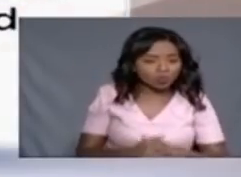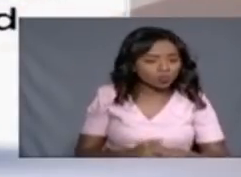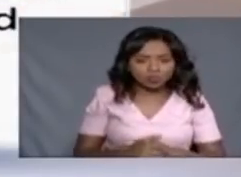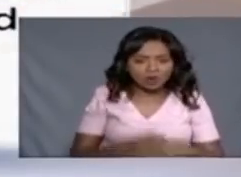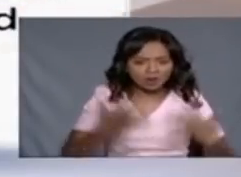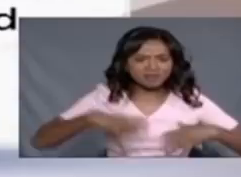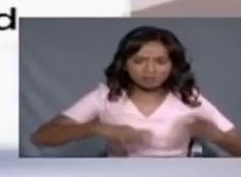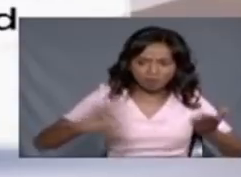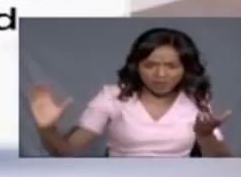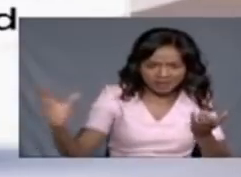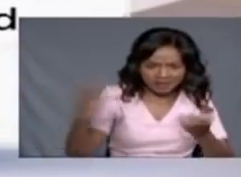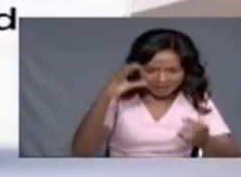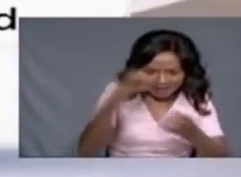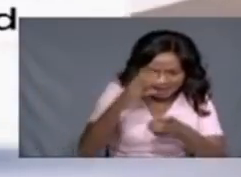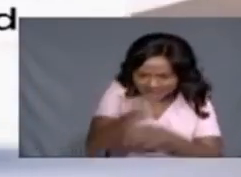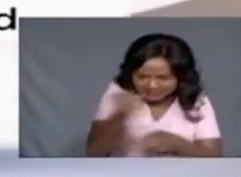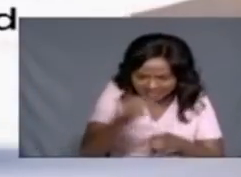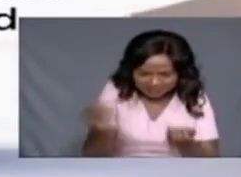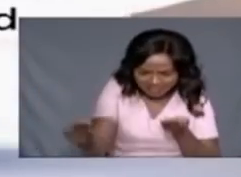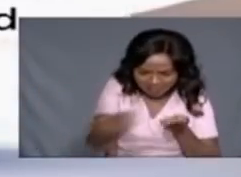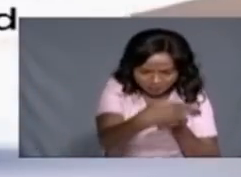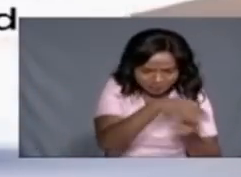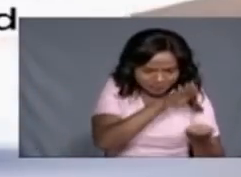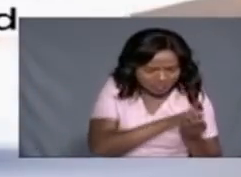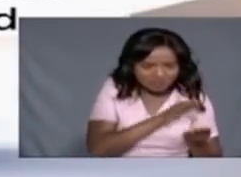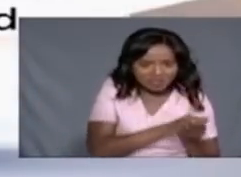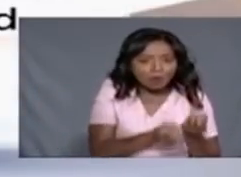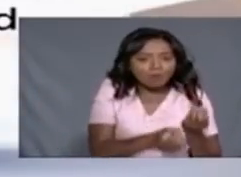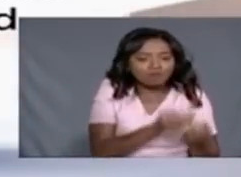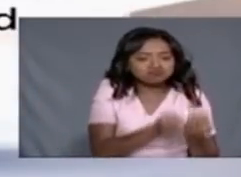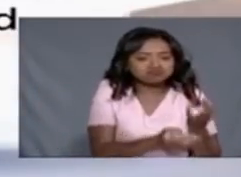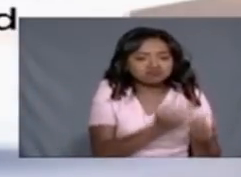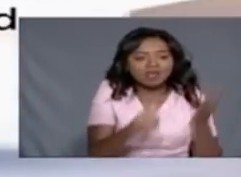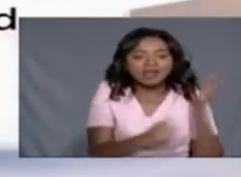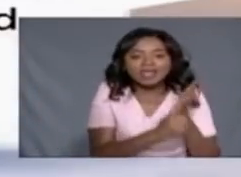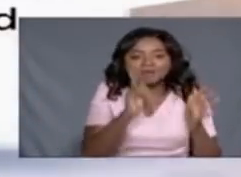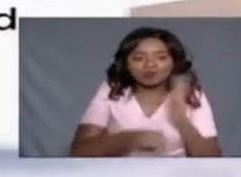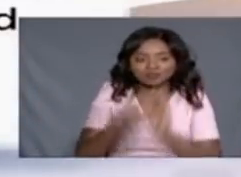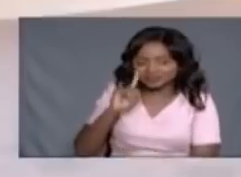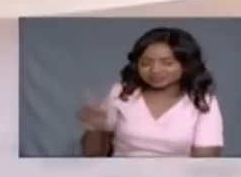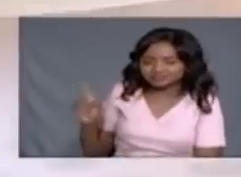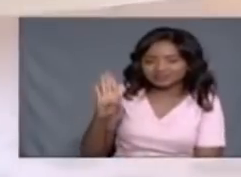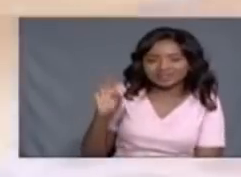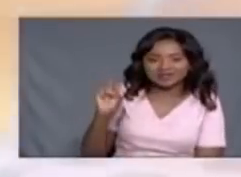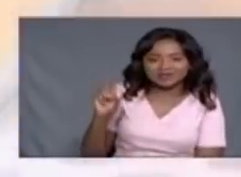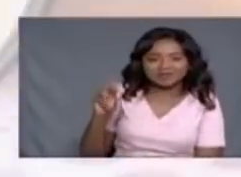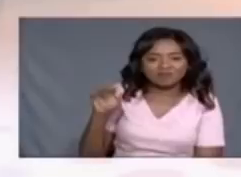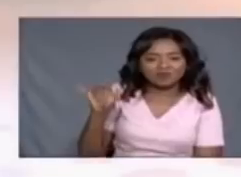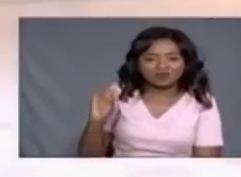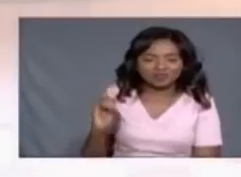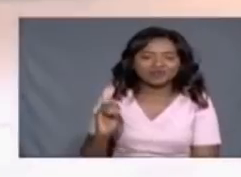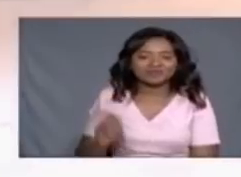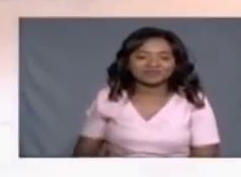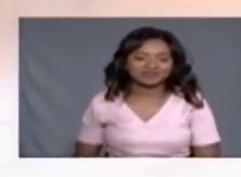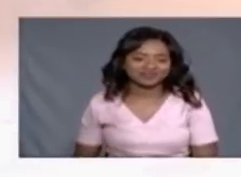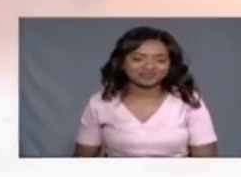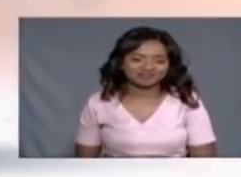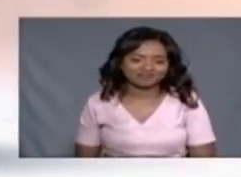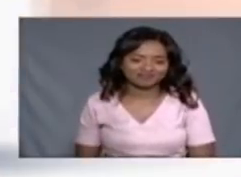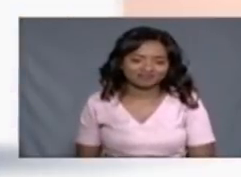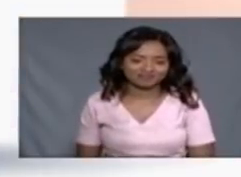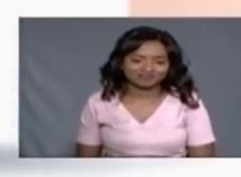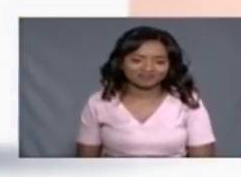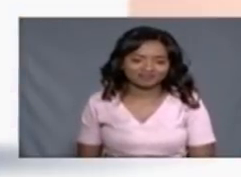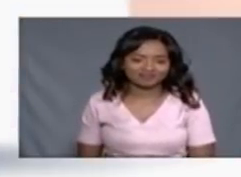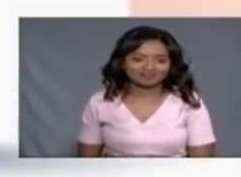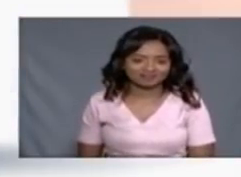them, boil and store them for food in Luo. They are called bonyo. Bonyo, just like what Dr. Kasina just said, right? Yeah. They would store them in grain